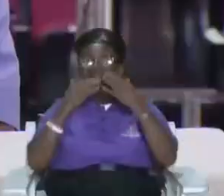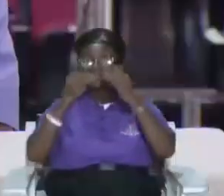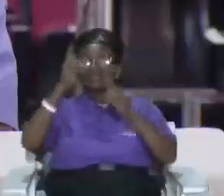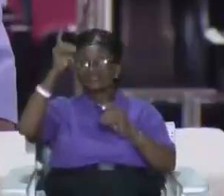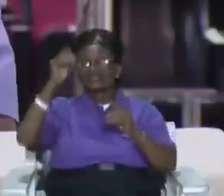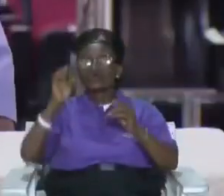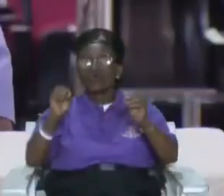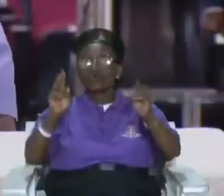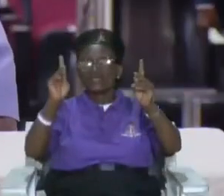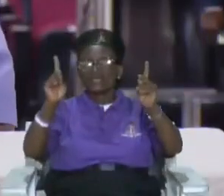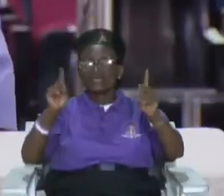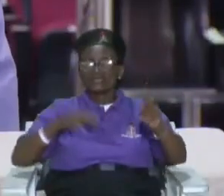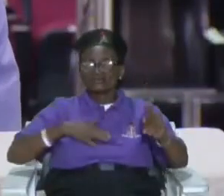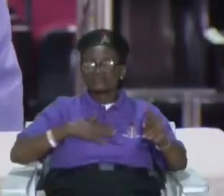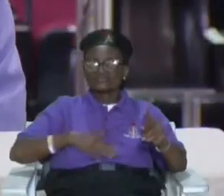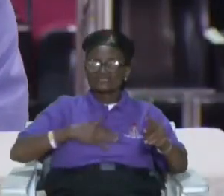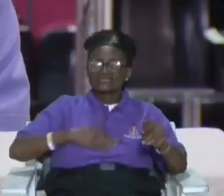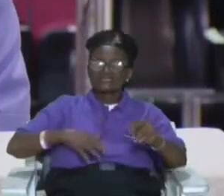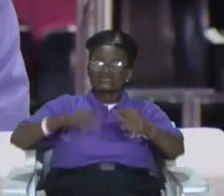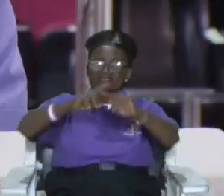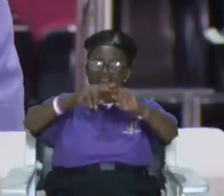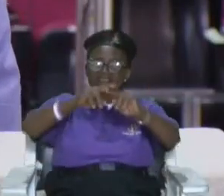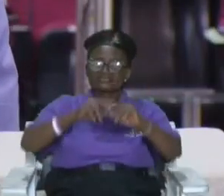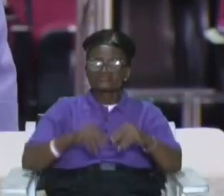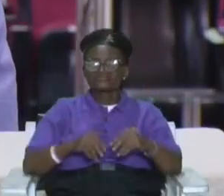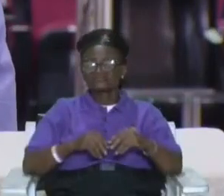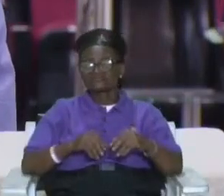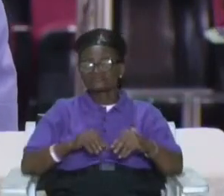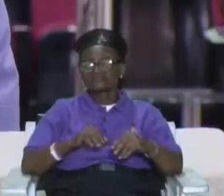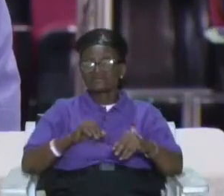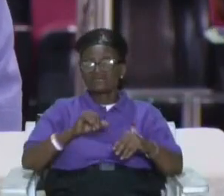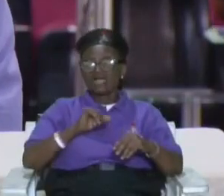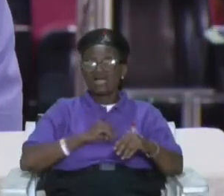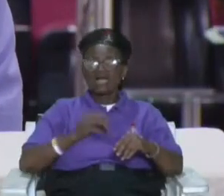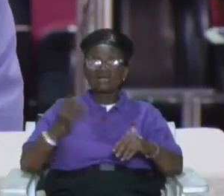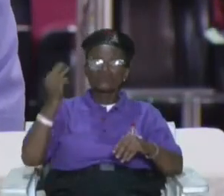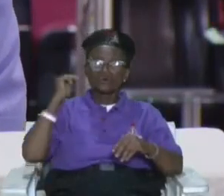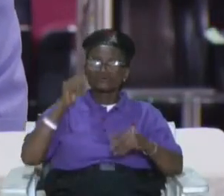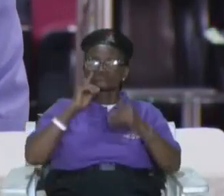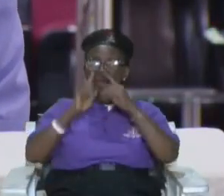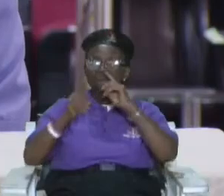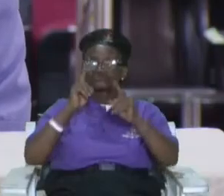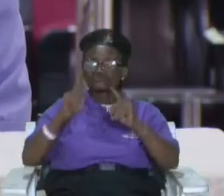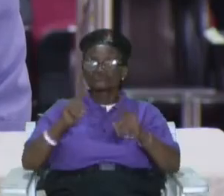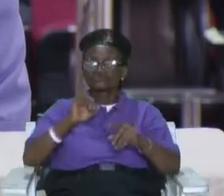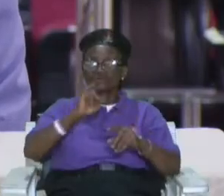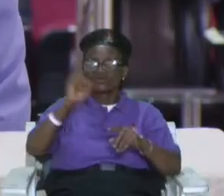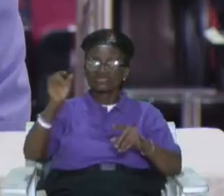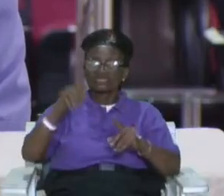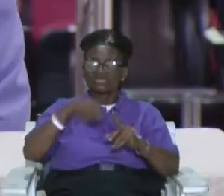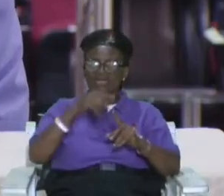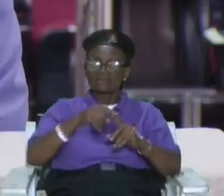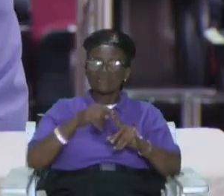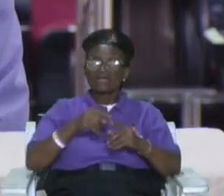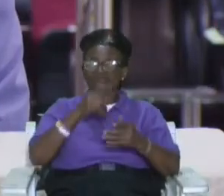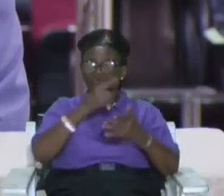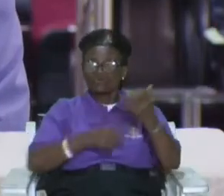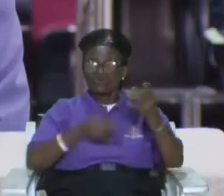All right, please be seated. Now, I was talking about what can happen